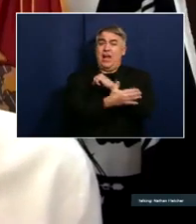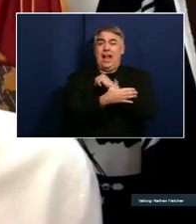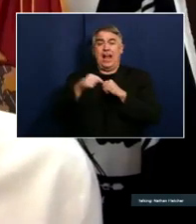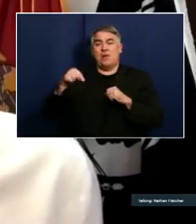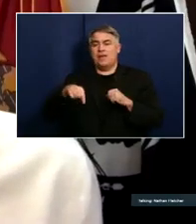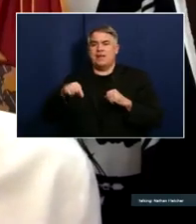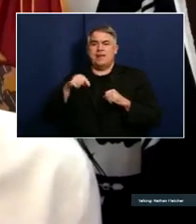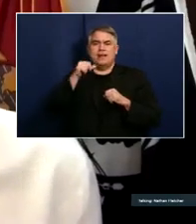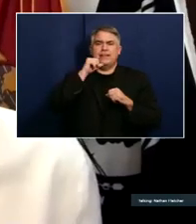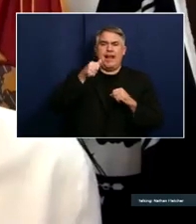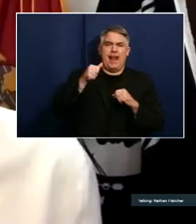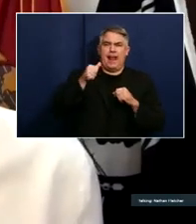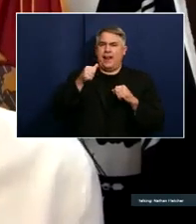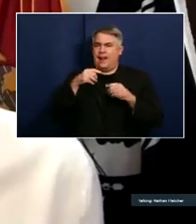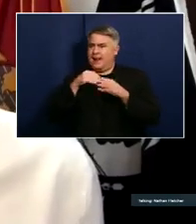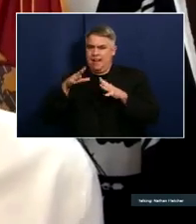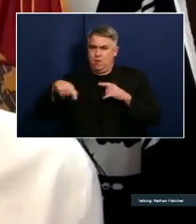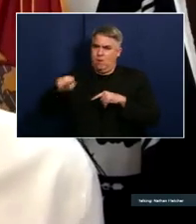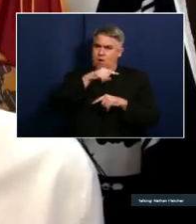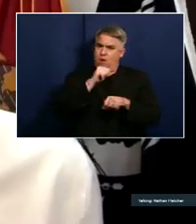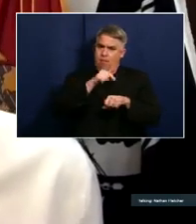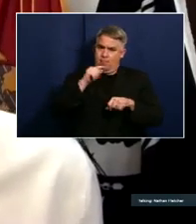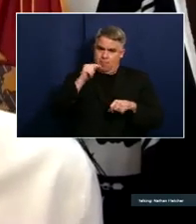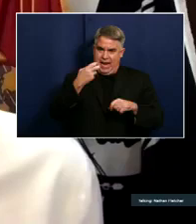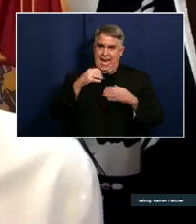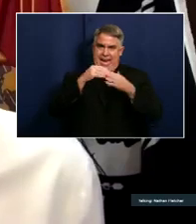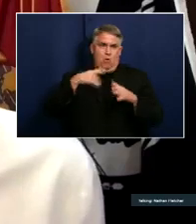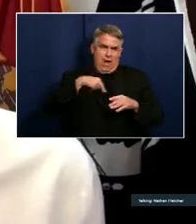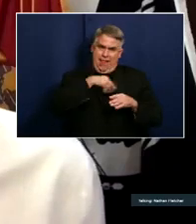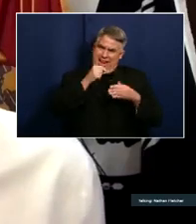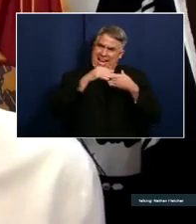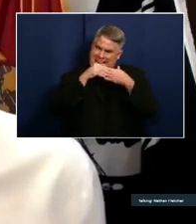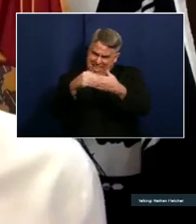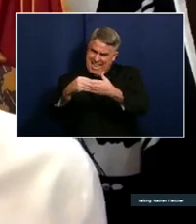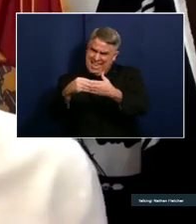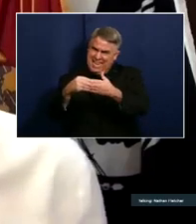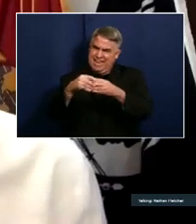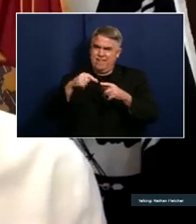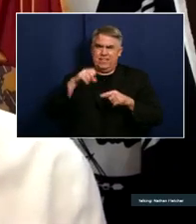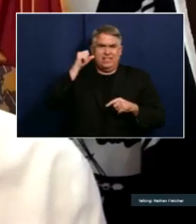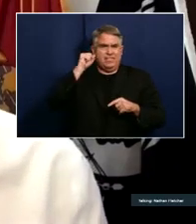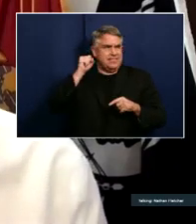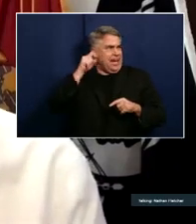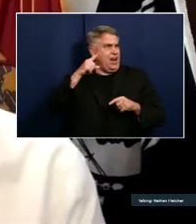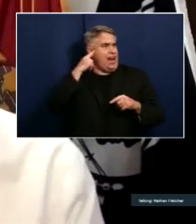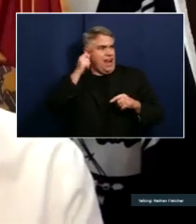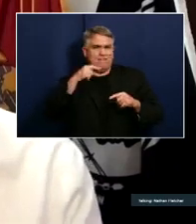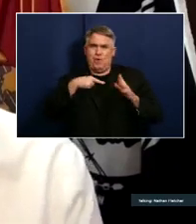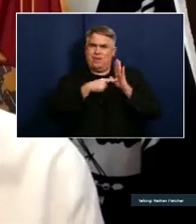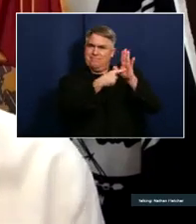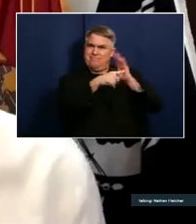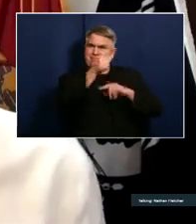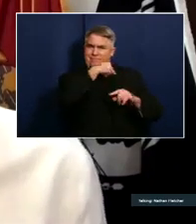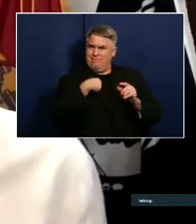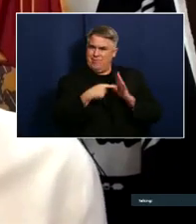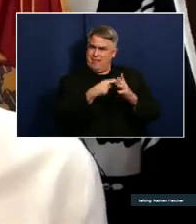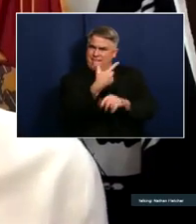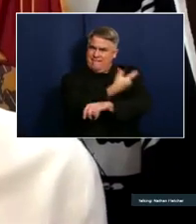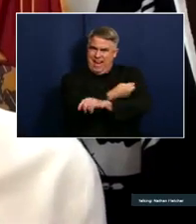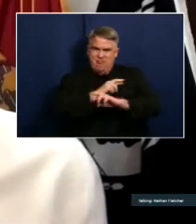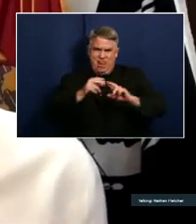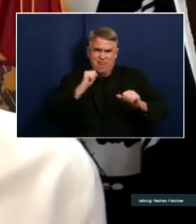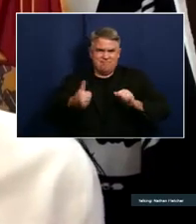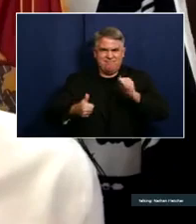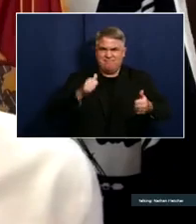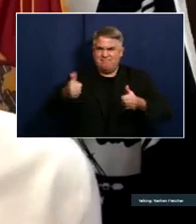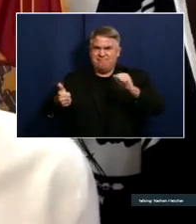California. We are the leader in the state of California amongst counties for who has administered the most dosages per person. And that